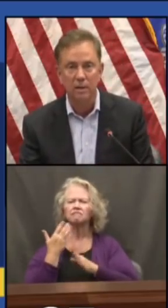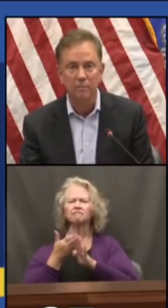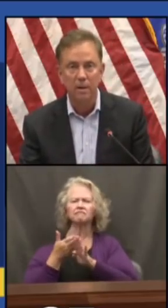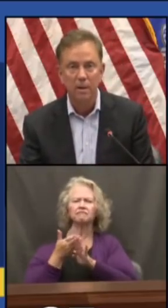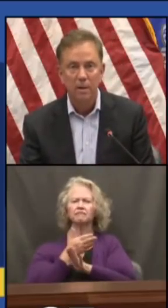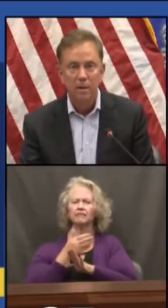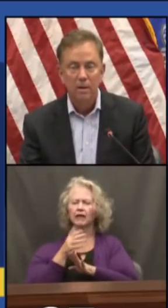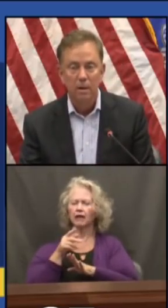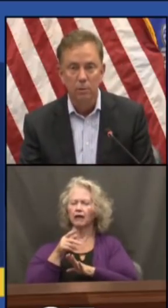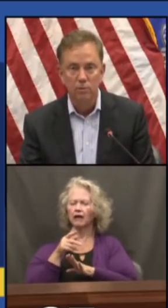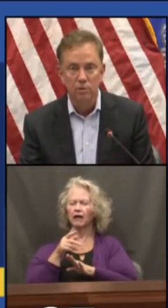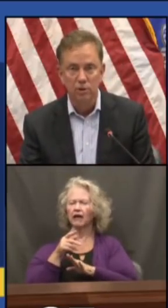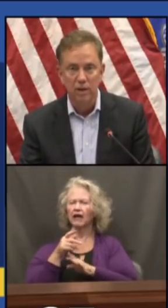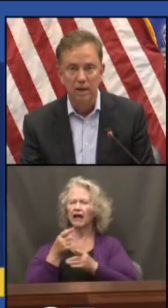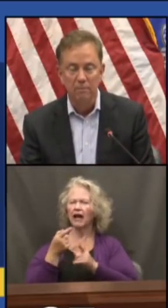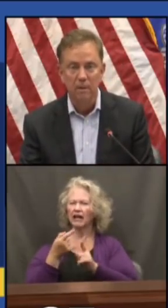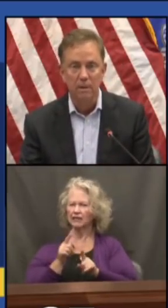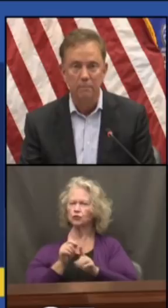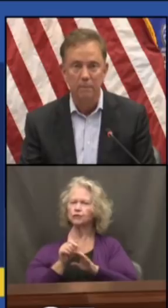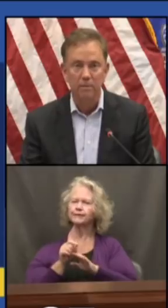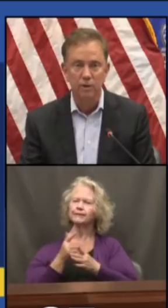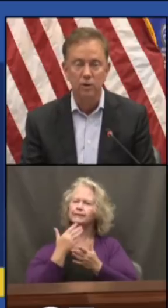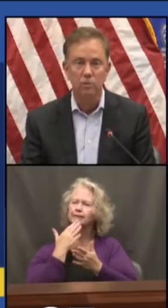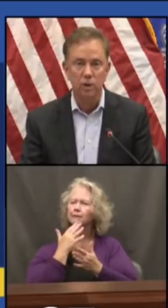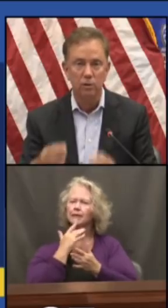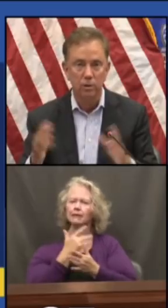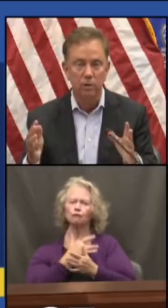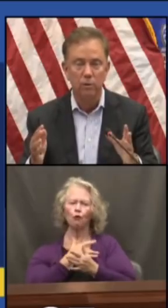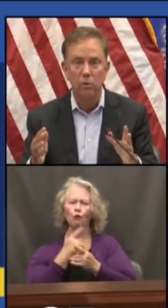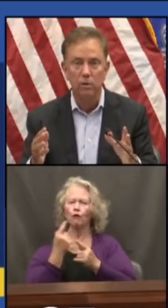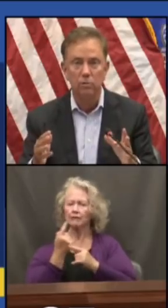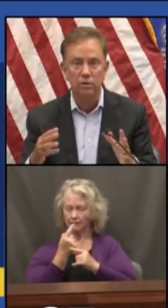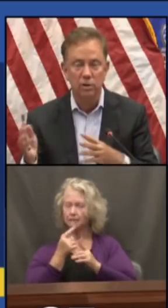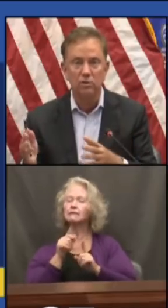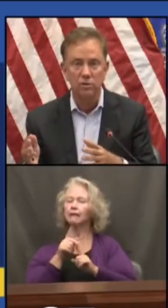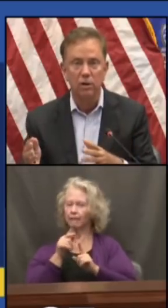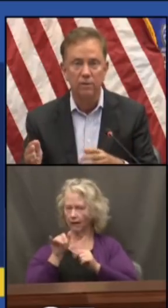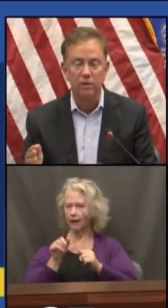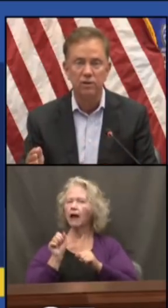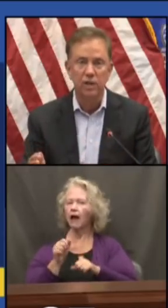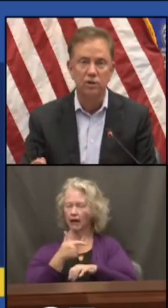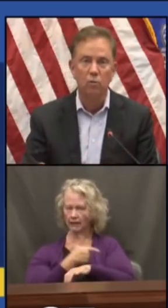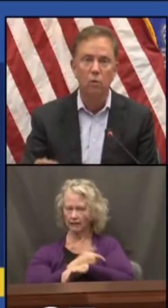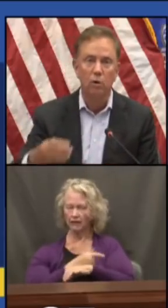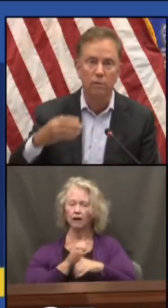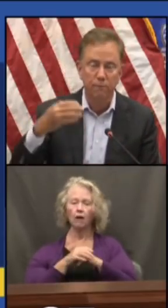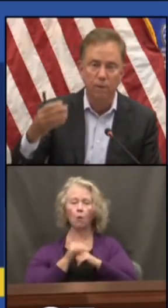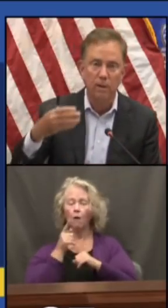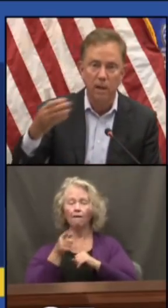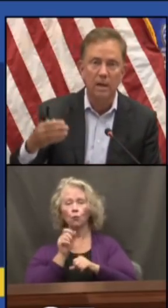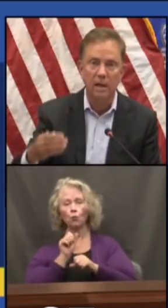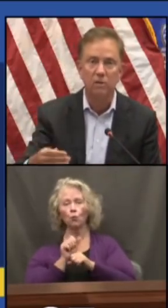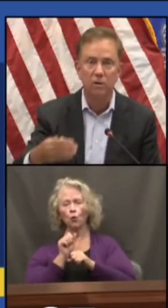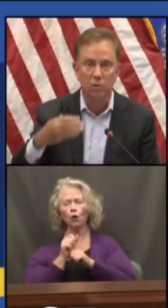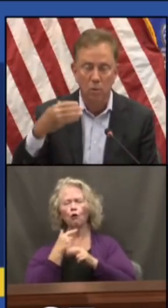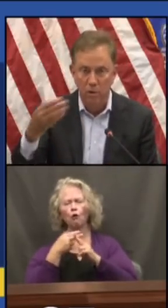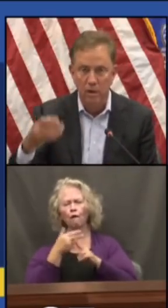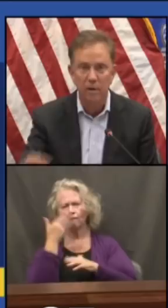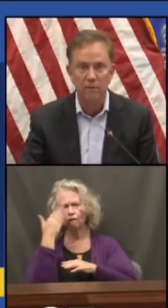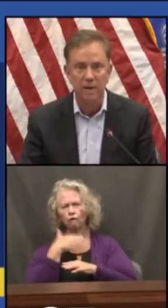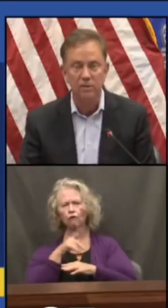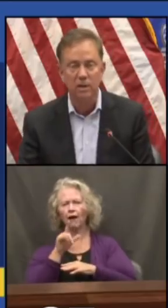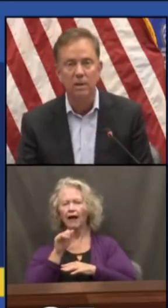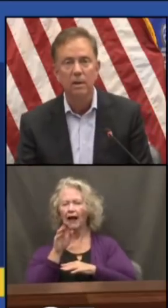the booster shot. If it shows that you consider yourself an essential worker, frontline healthcare